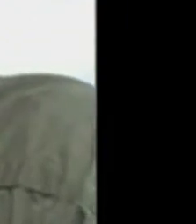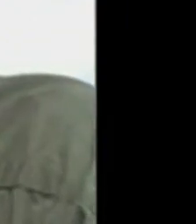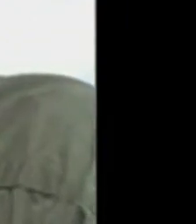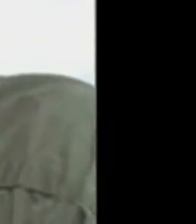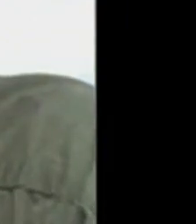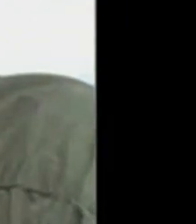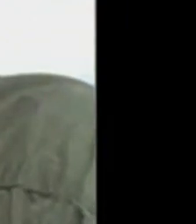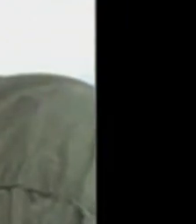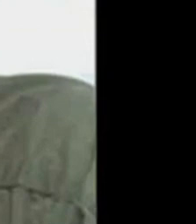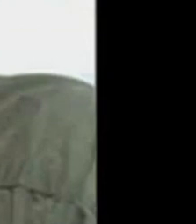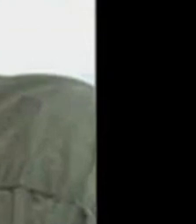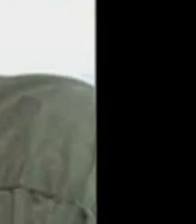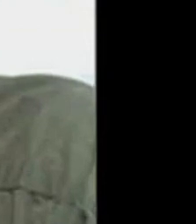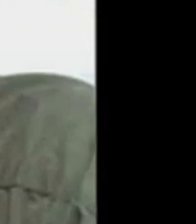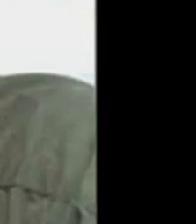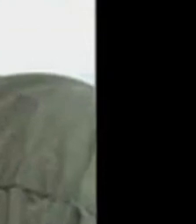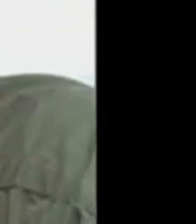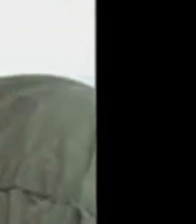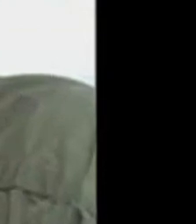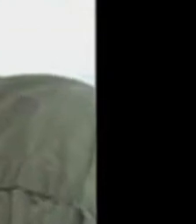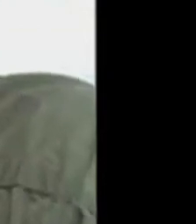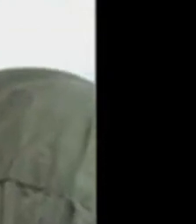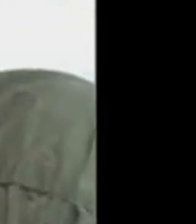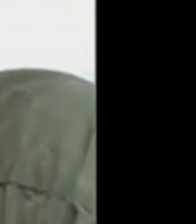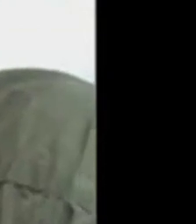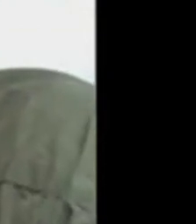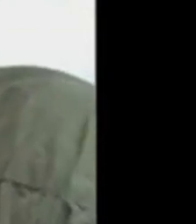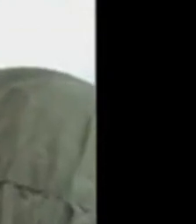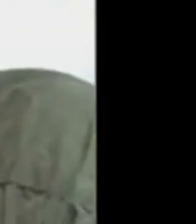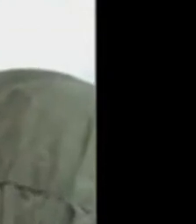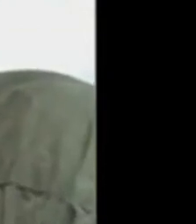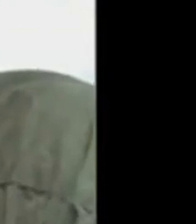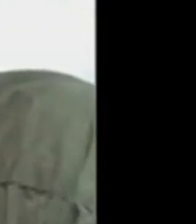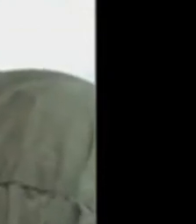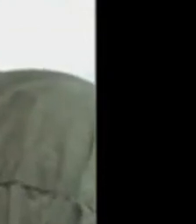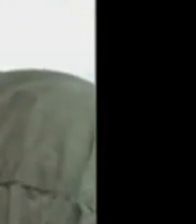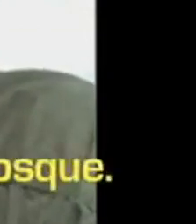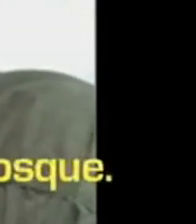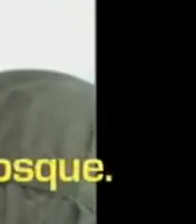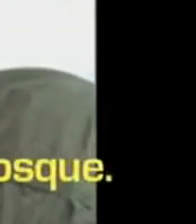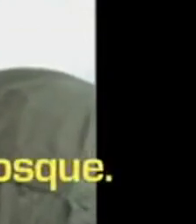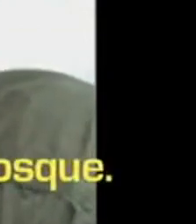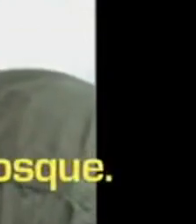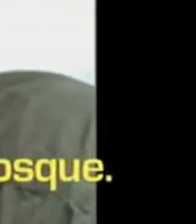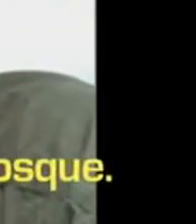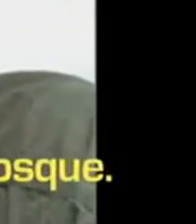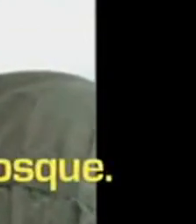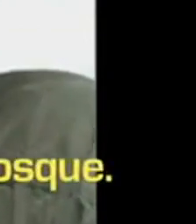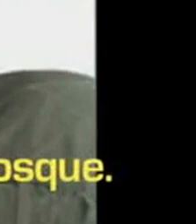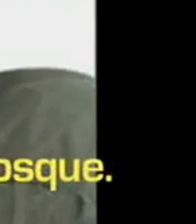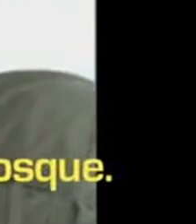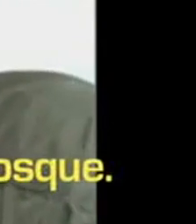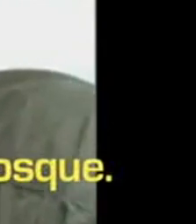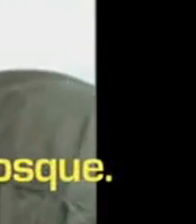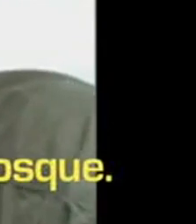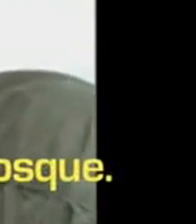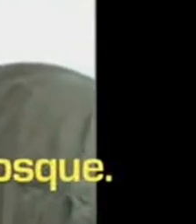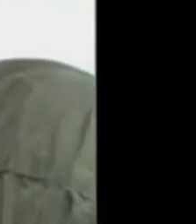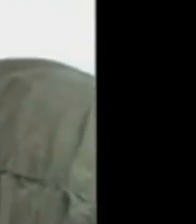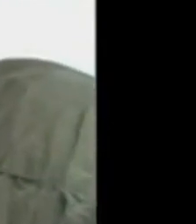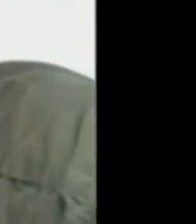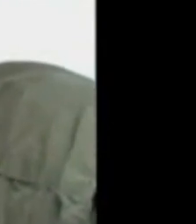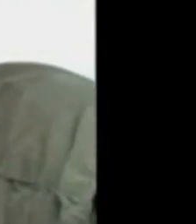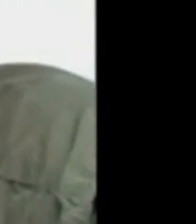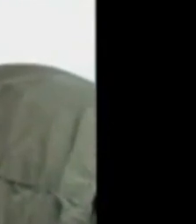later decided, well, we better catch them, bring them in, and reproduce them in captivity, so we'll have some to reintroduce into the